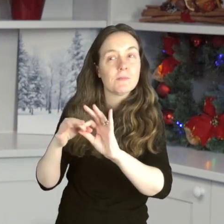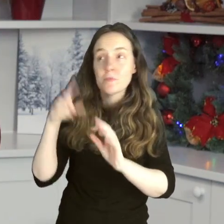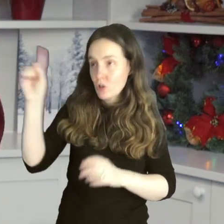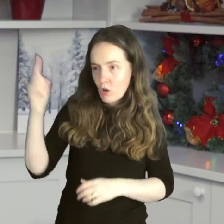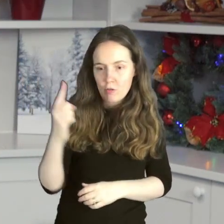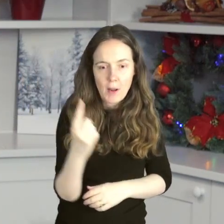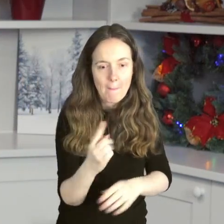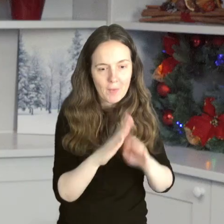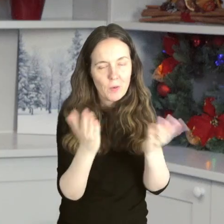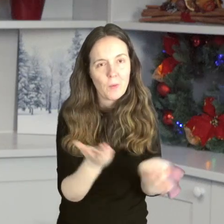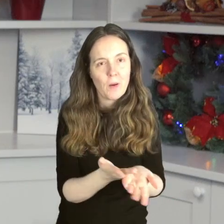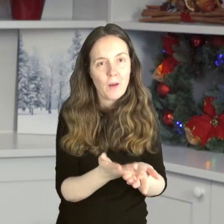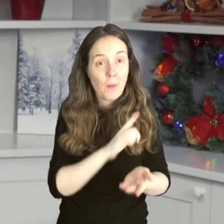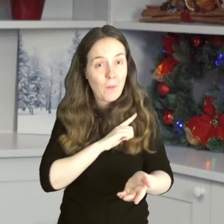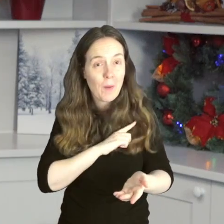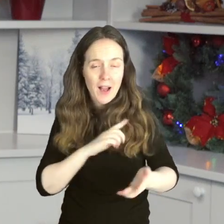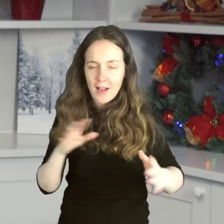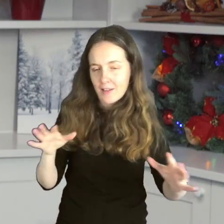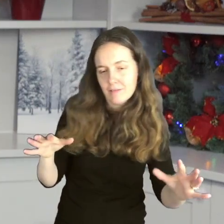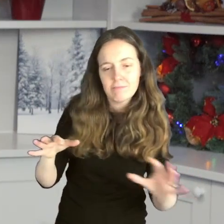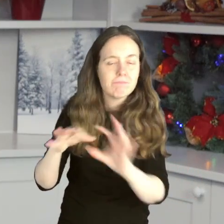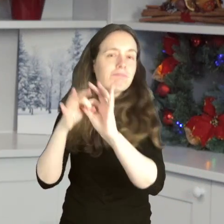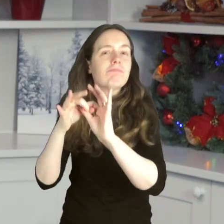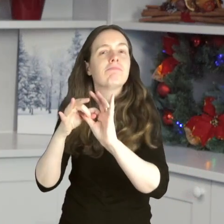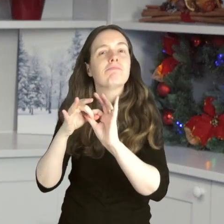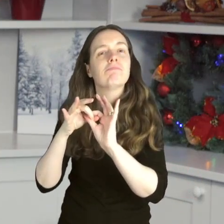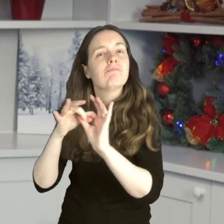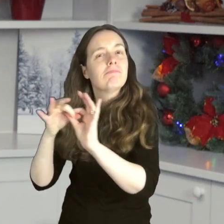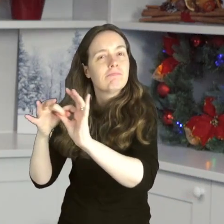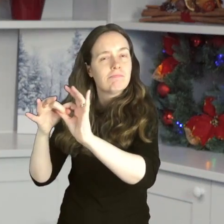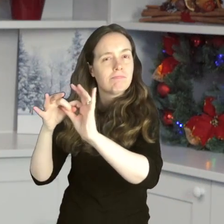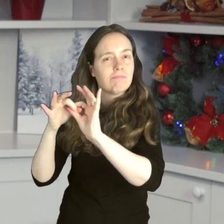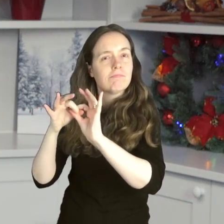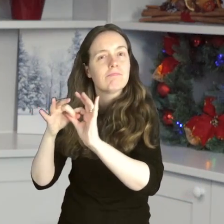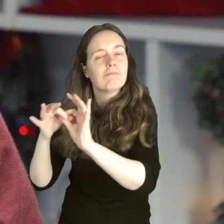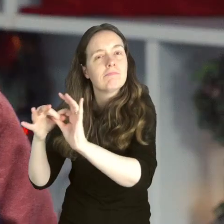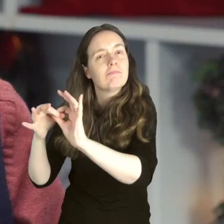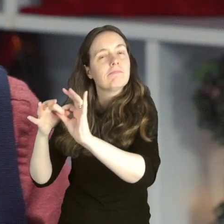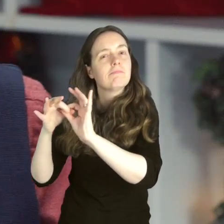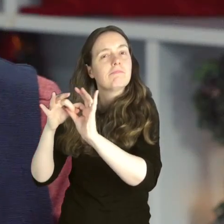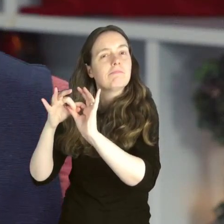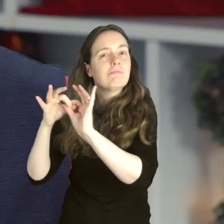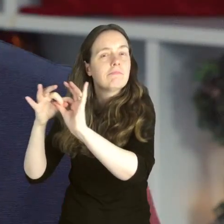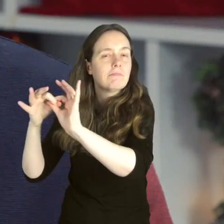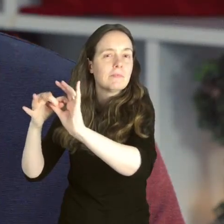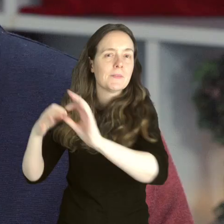earth to reconcile us to himself.